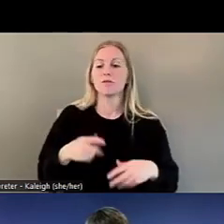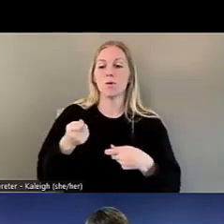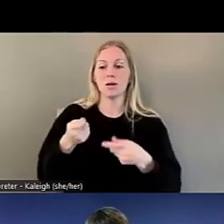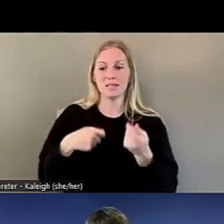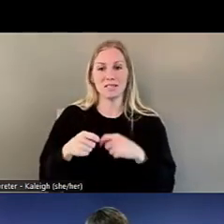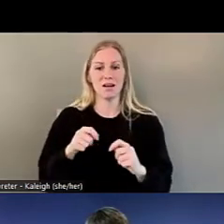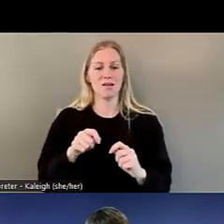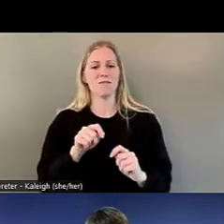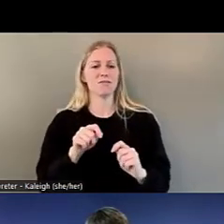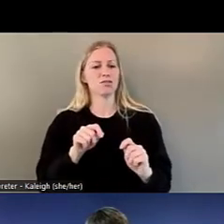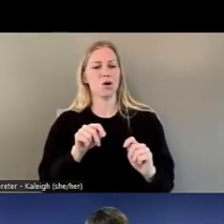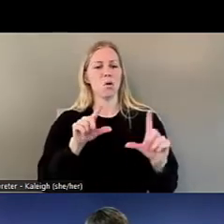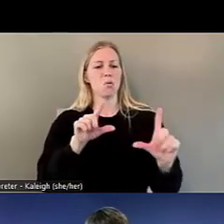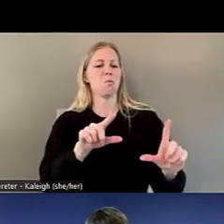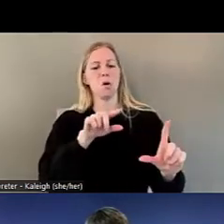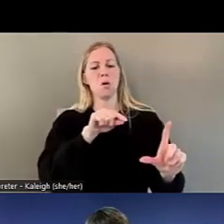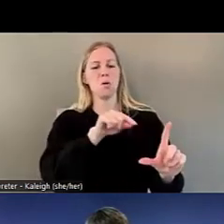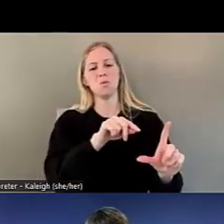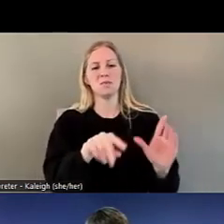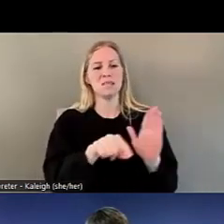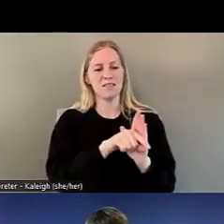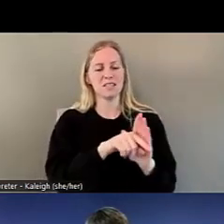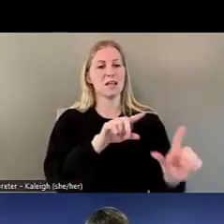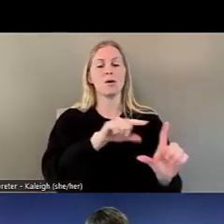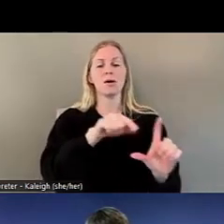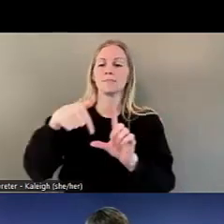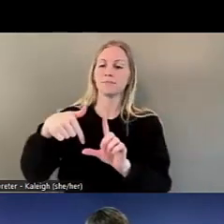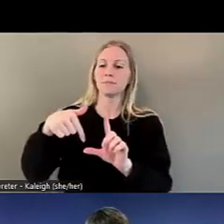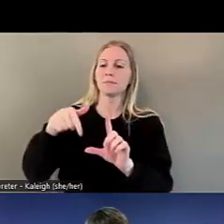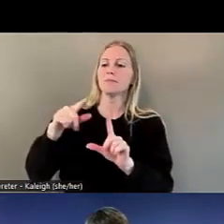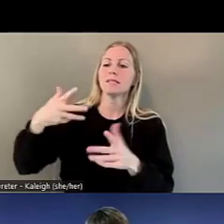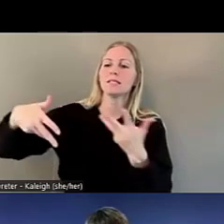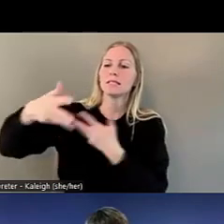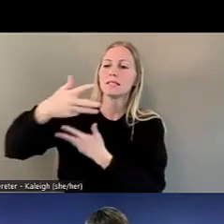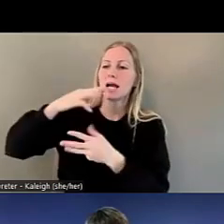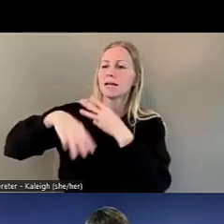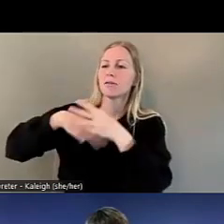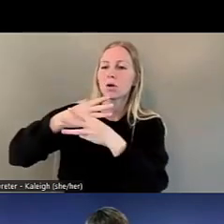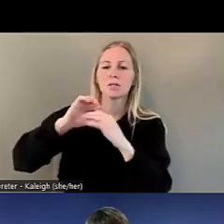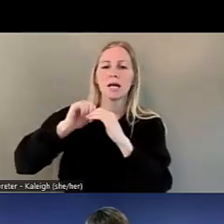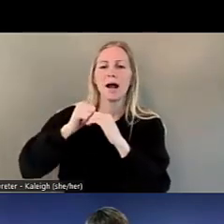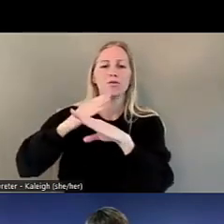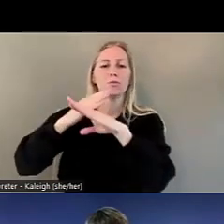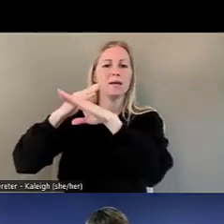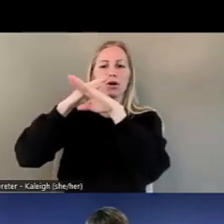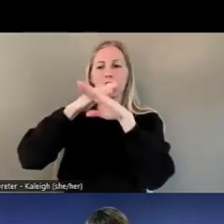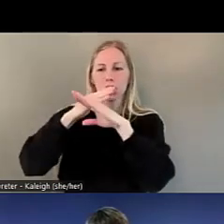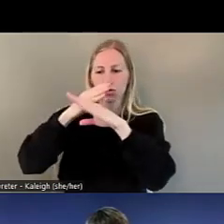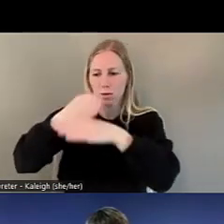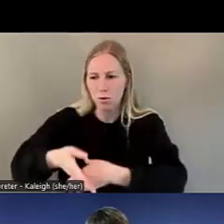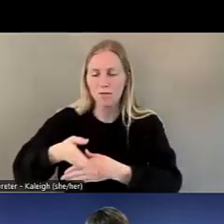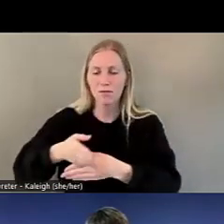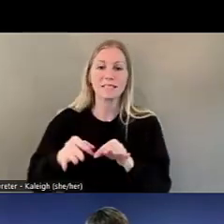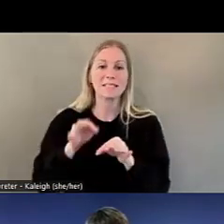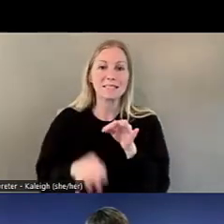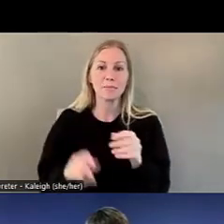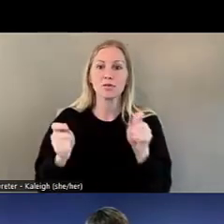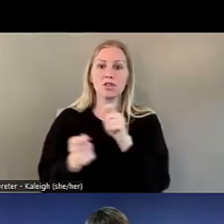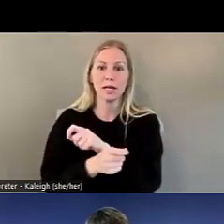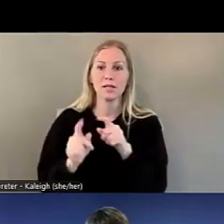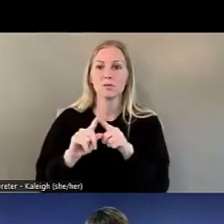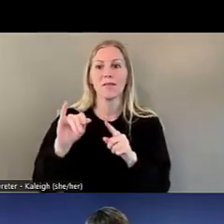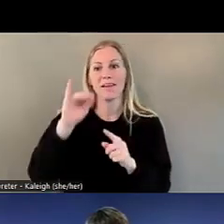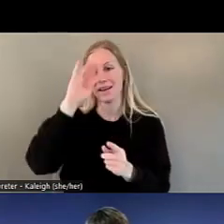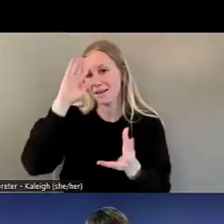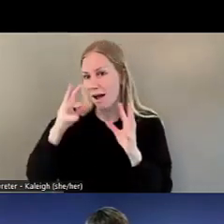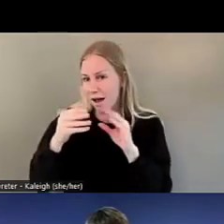a deficit, we look at society, we look at the world, and we think about how do we remove barriers? And that's a very simple change, but that knowledge of kind of